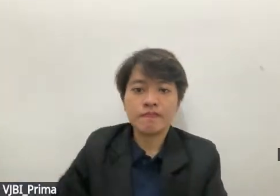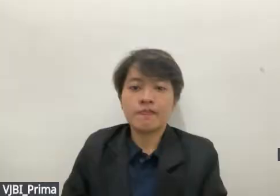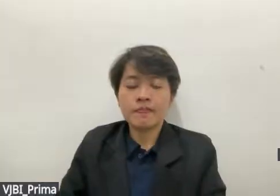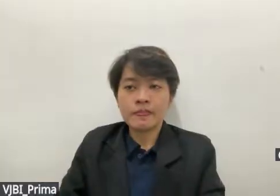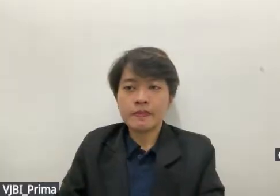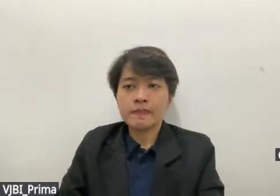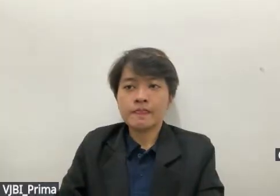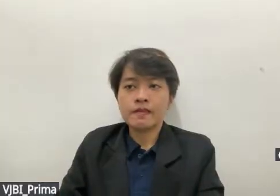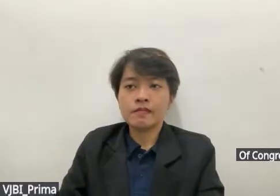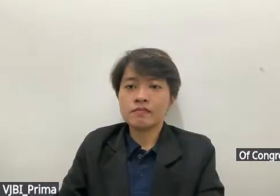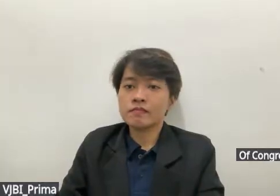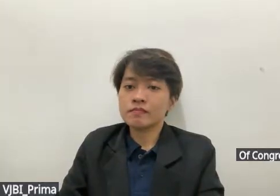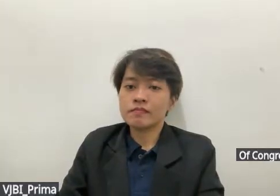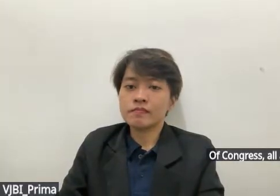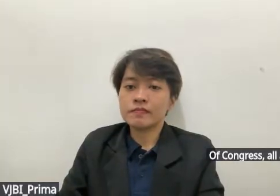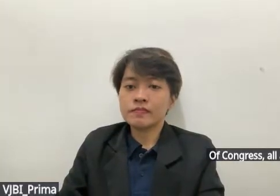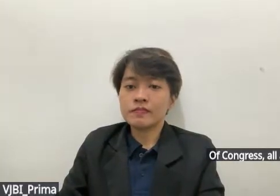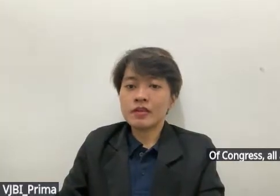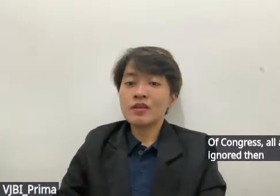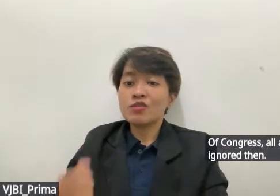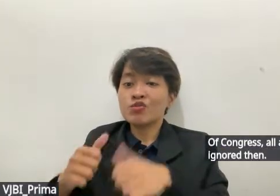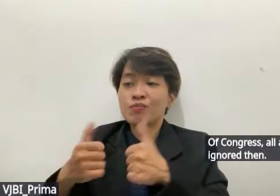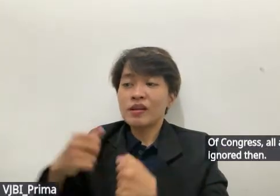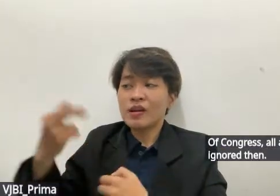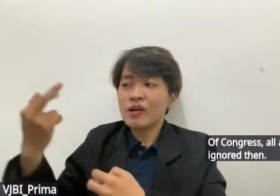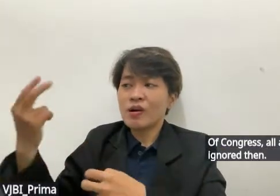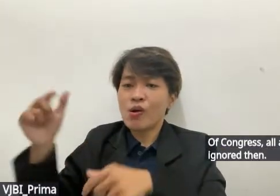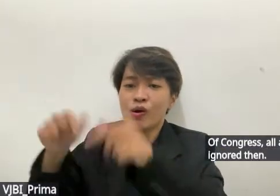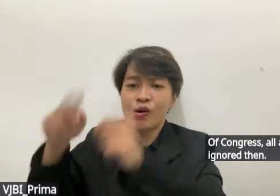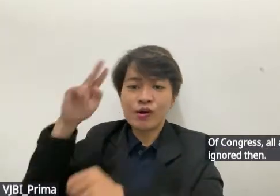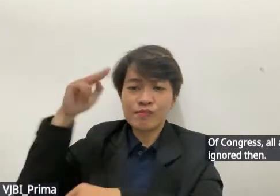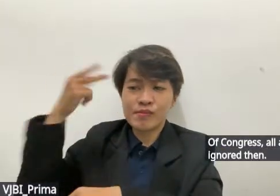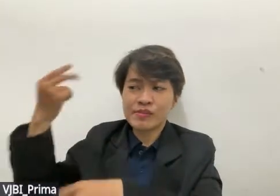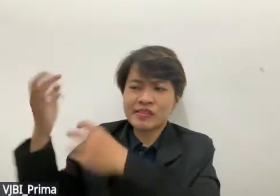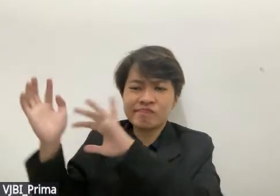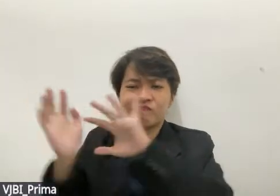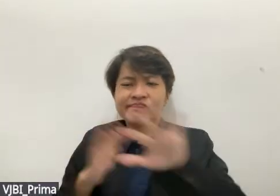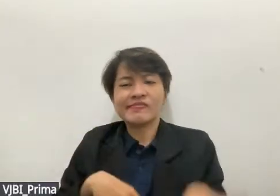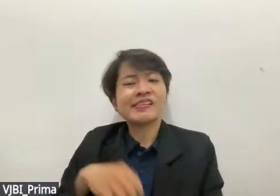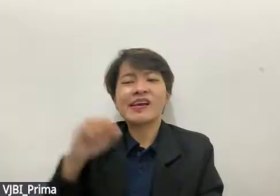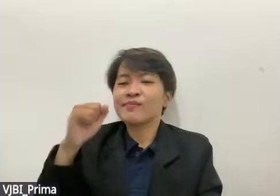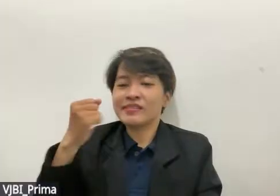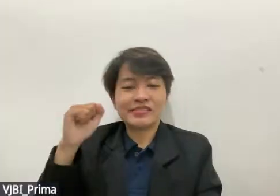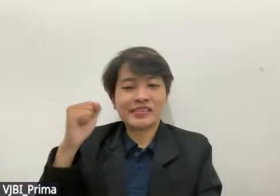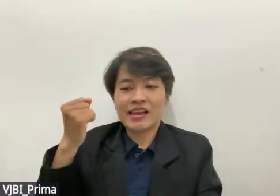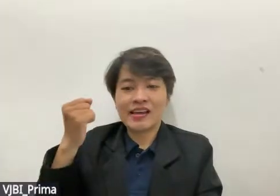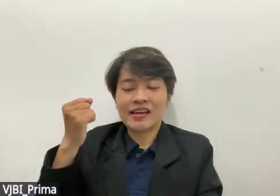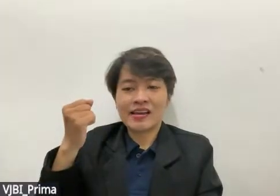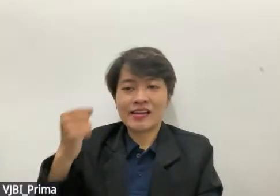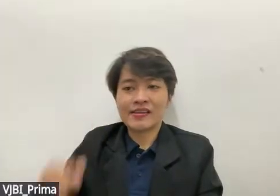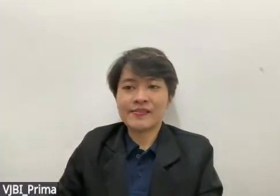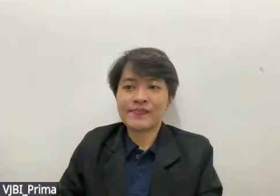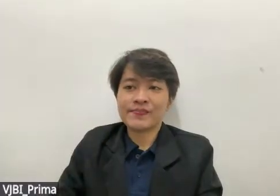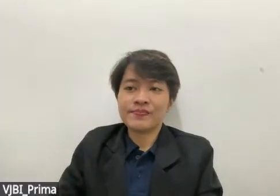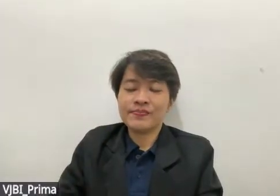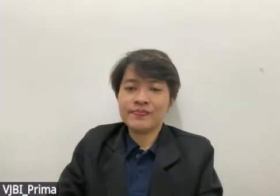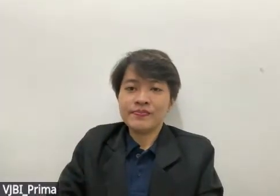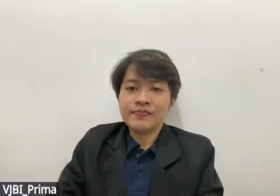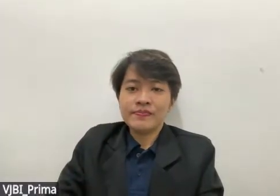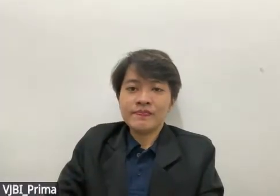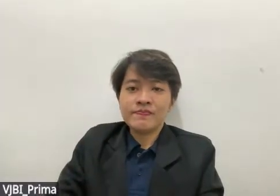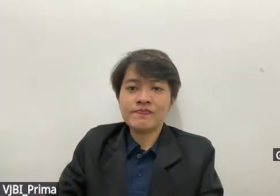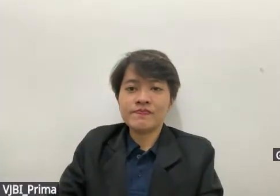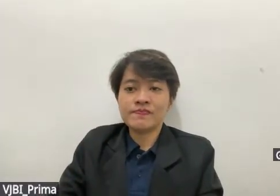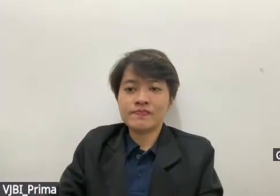There was no way they could be ignored then. Going into the Capitol building, too,